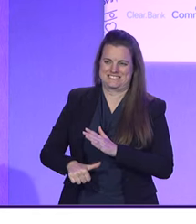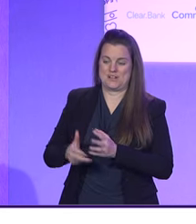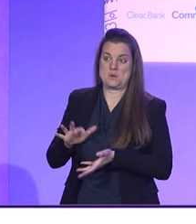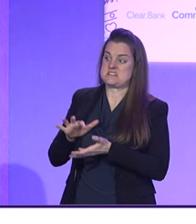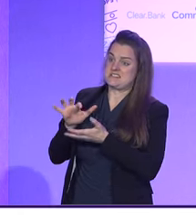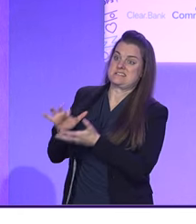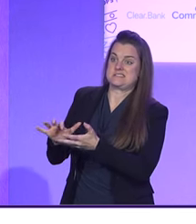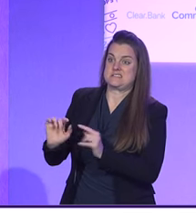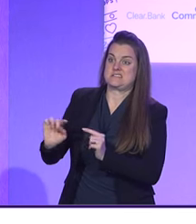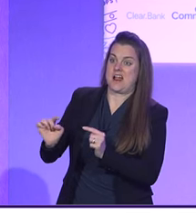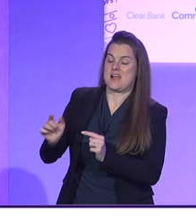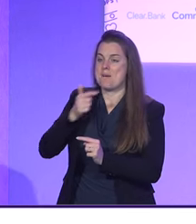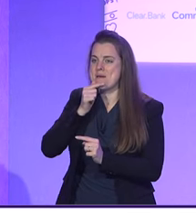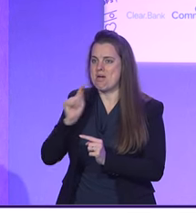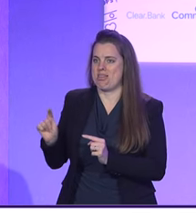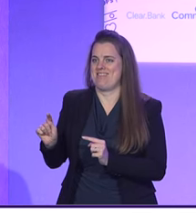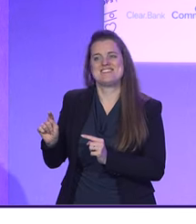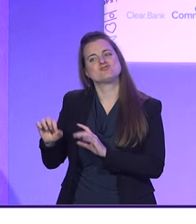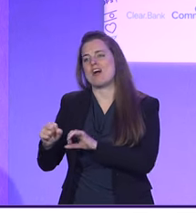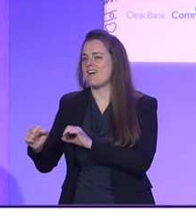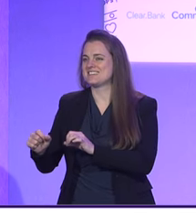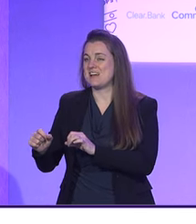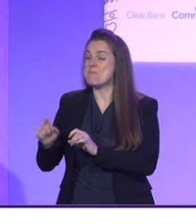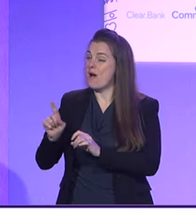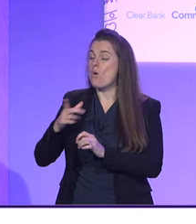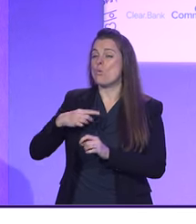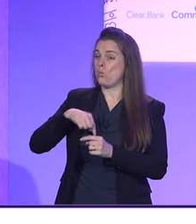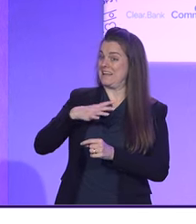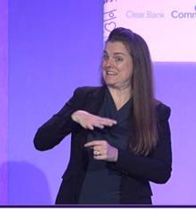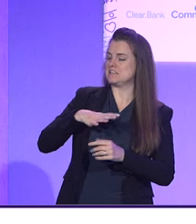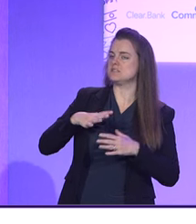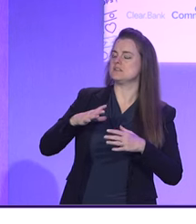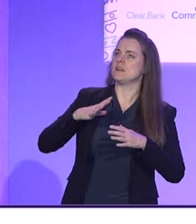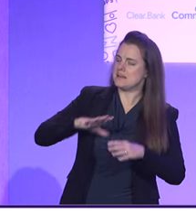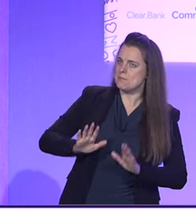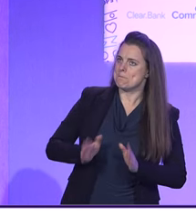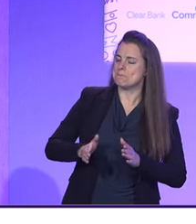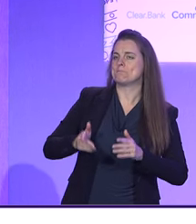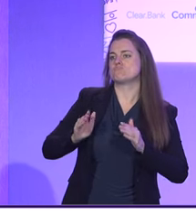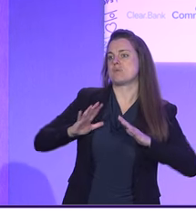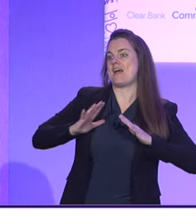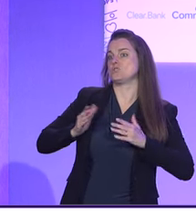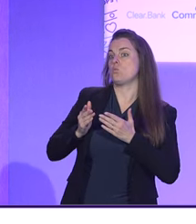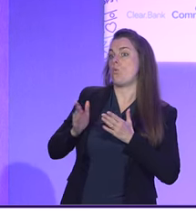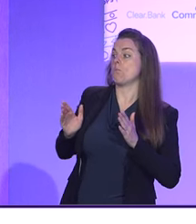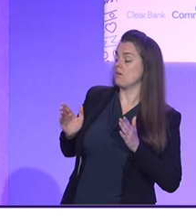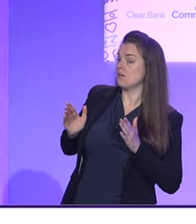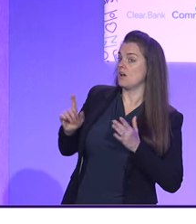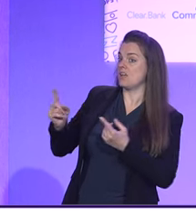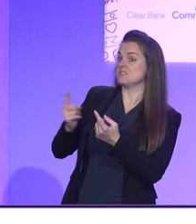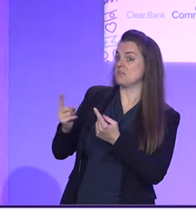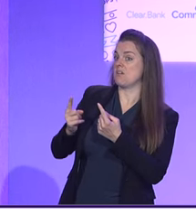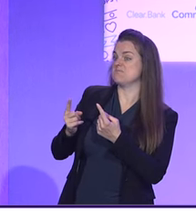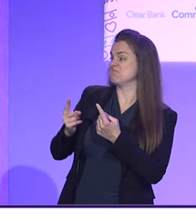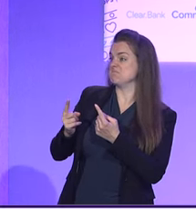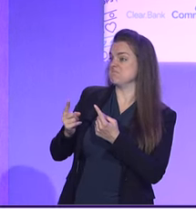And we needed them to be able to come to us and look us in the eye and say, look, actually, I can't do this, so that we could start to dial that back, take stuff off their